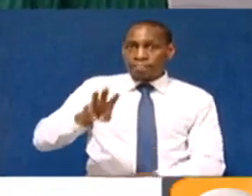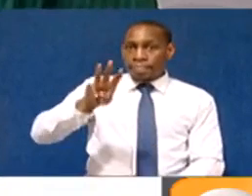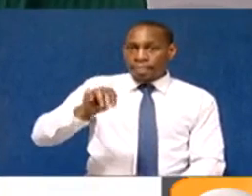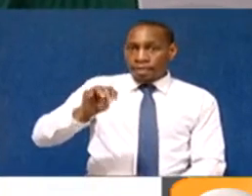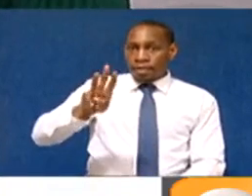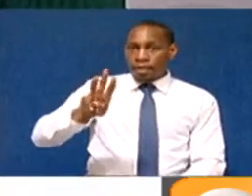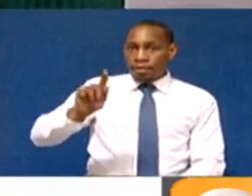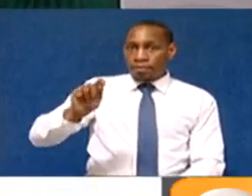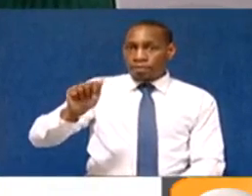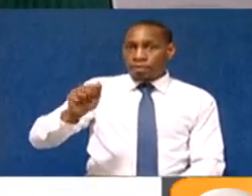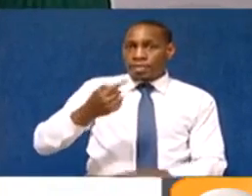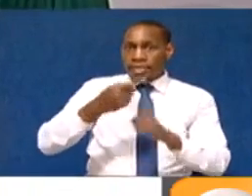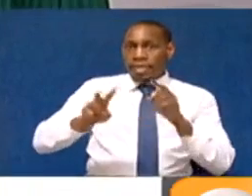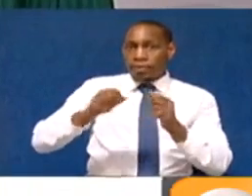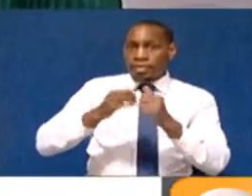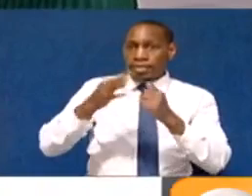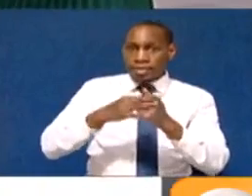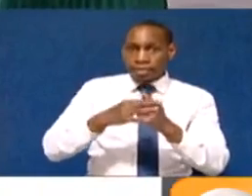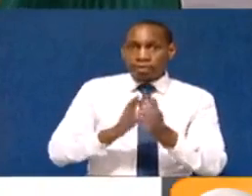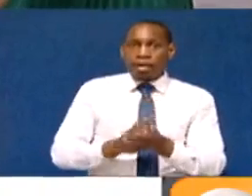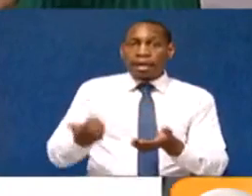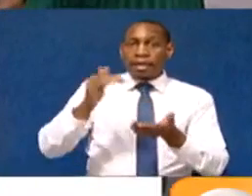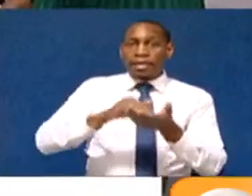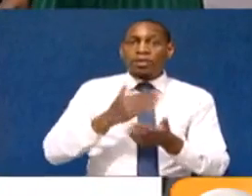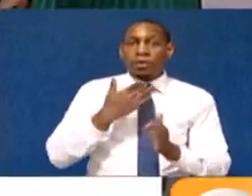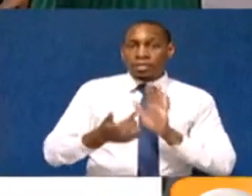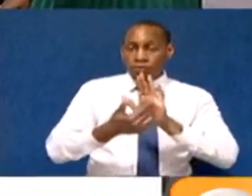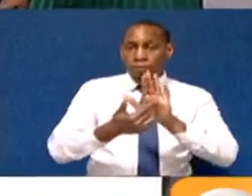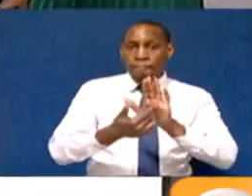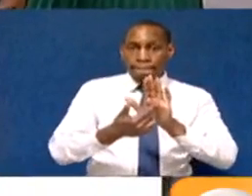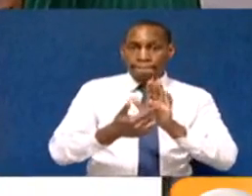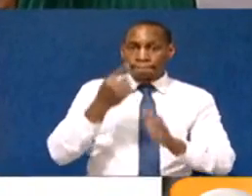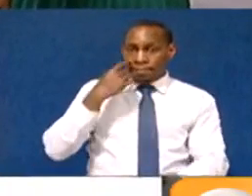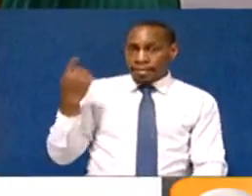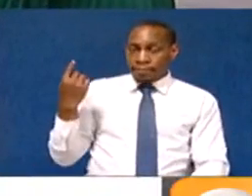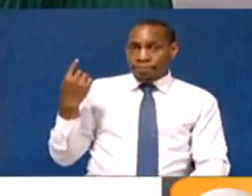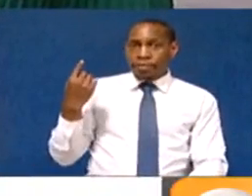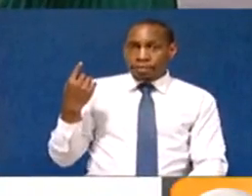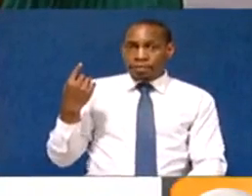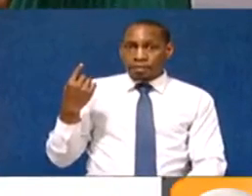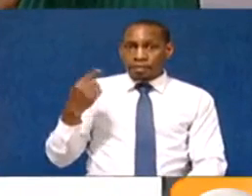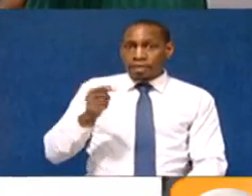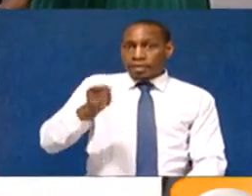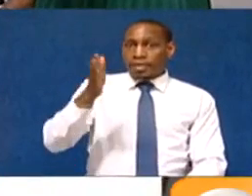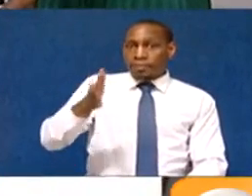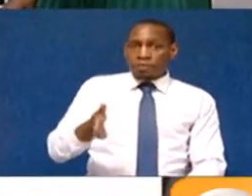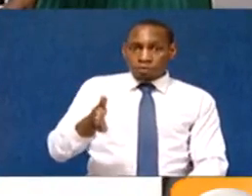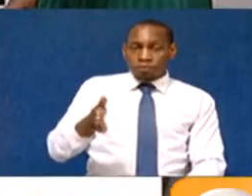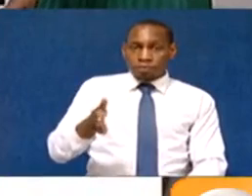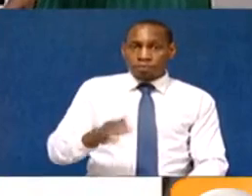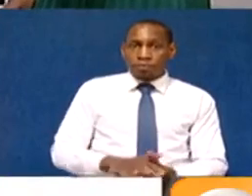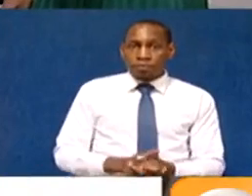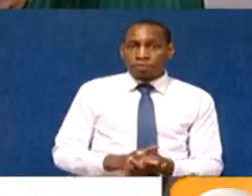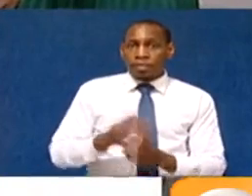Mwita in 2018. And let's once again take a look at what that said. Chacha Mwita, the justice